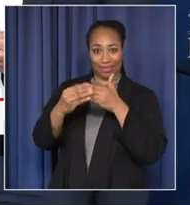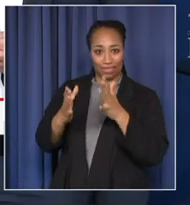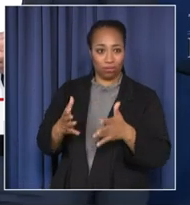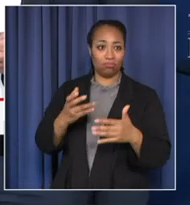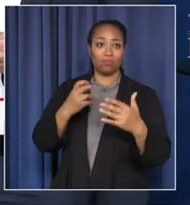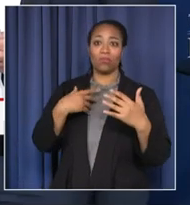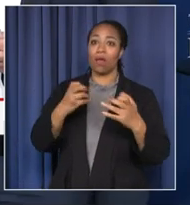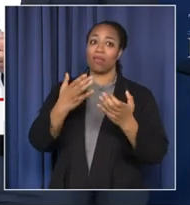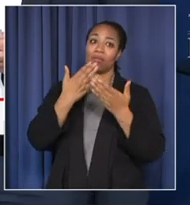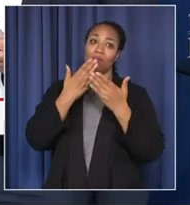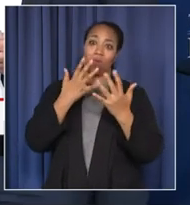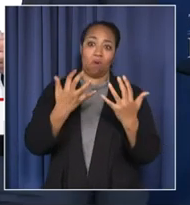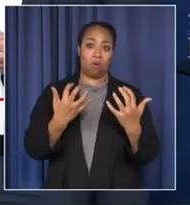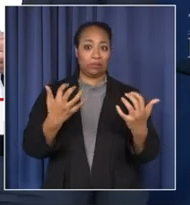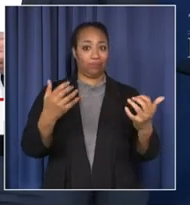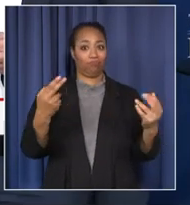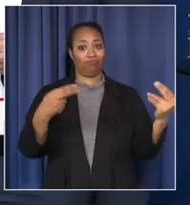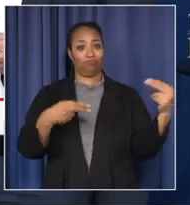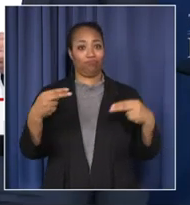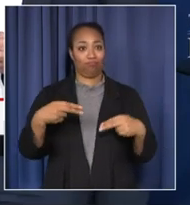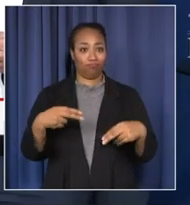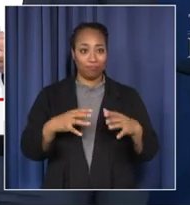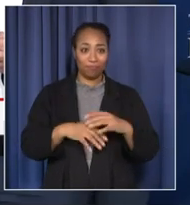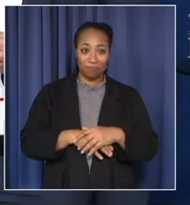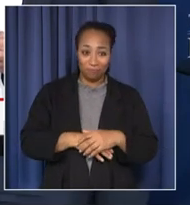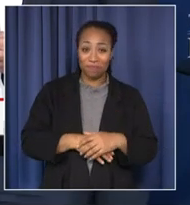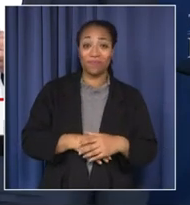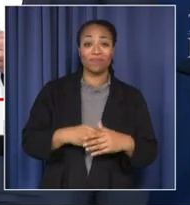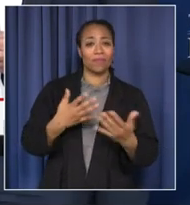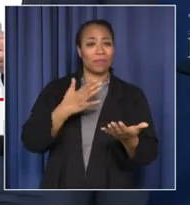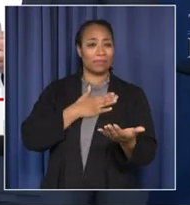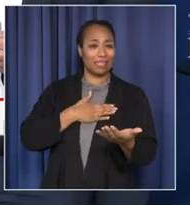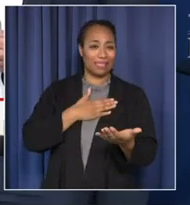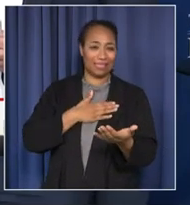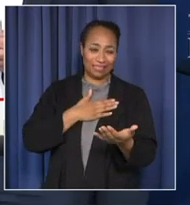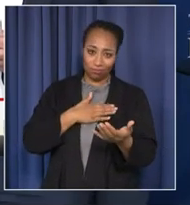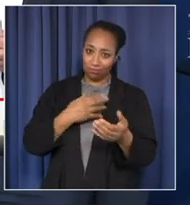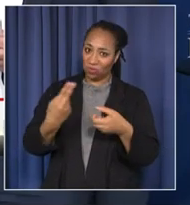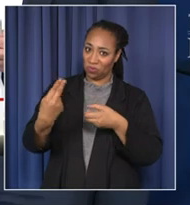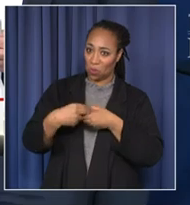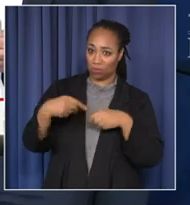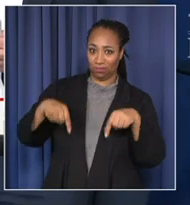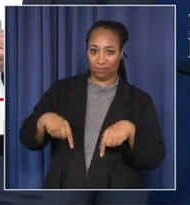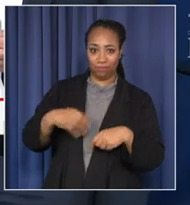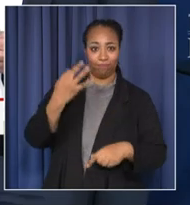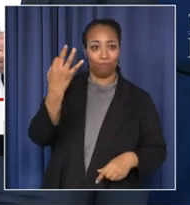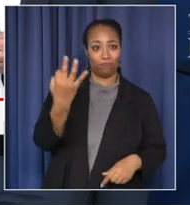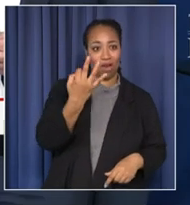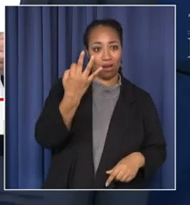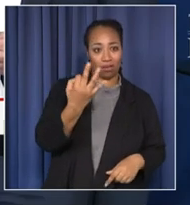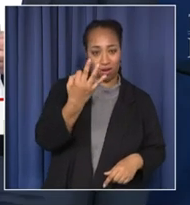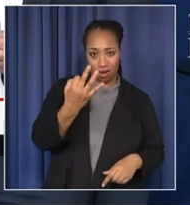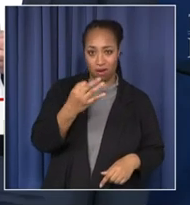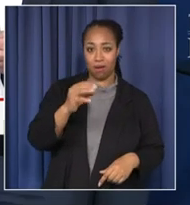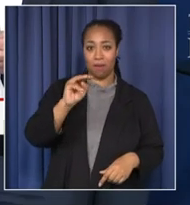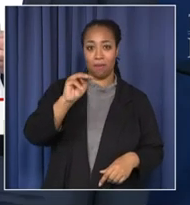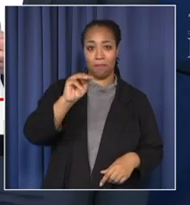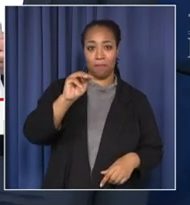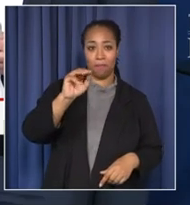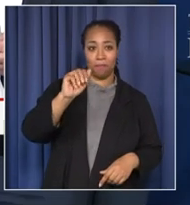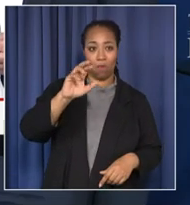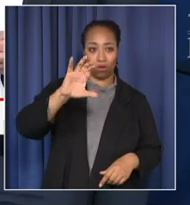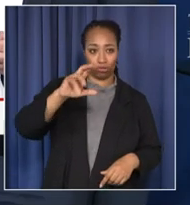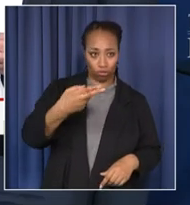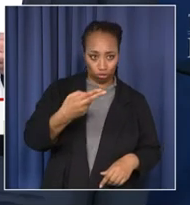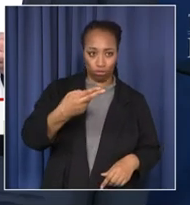you'll join us on Friday, March 28th for Career Day at the National Press Club. If you're looking for your next journalism or communications job,